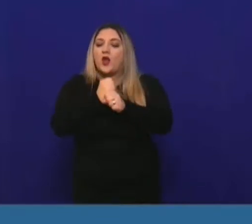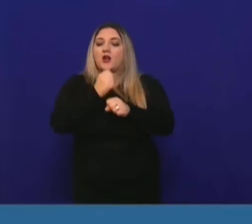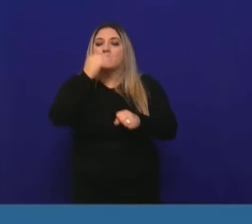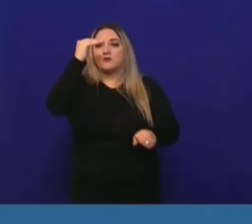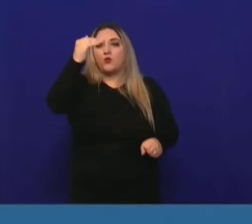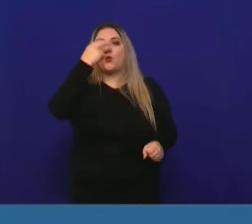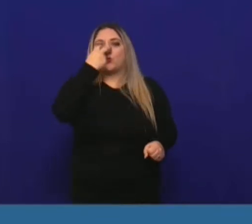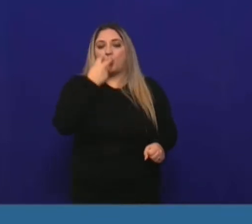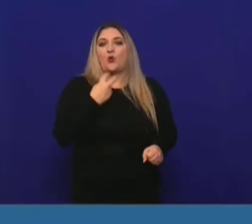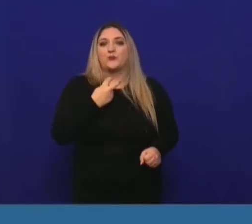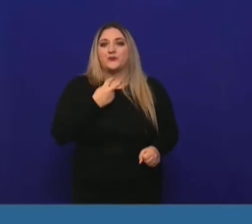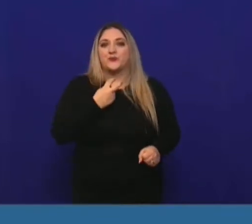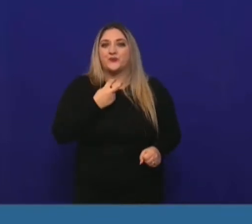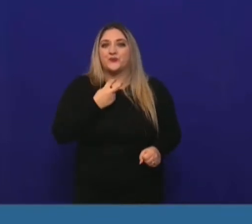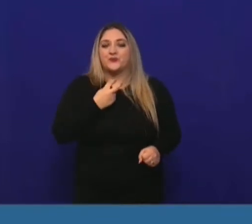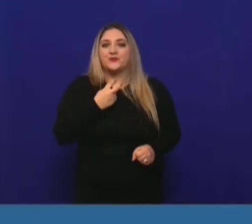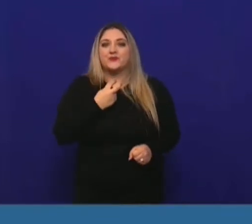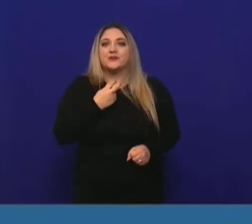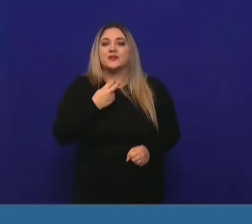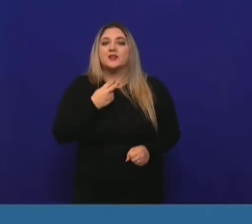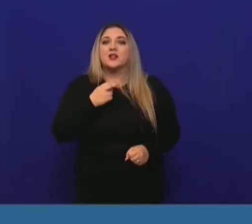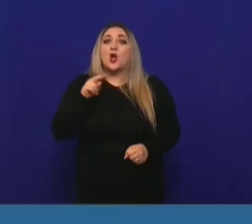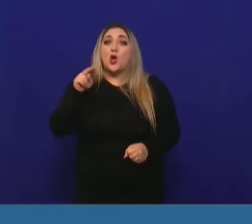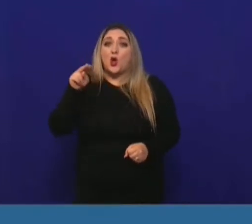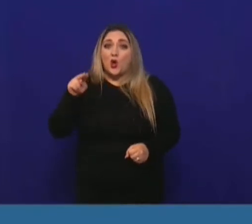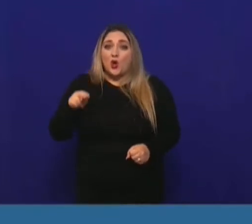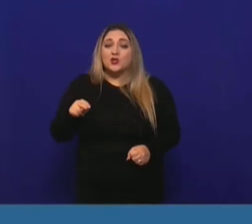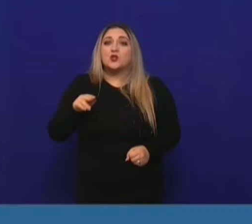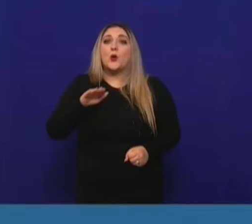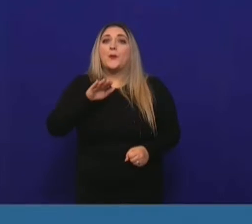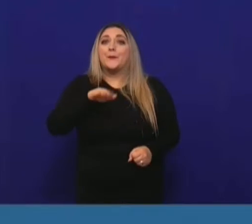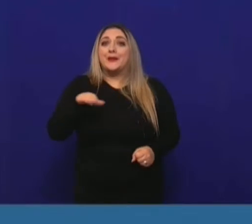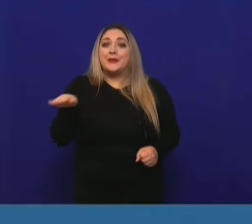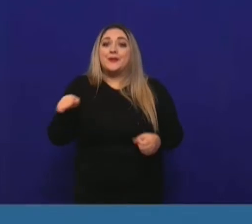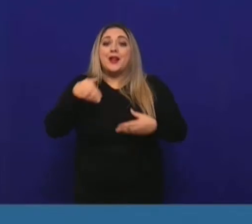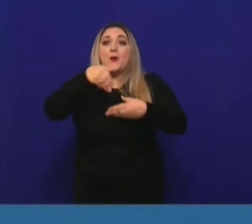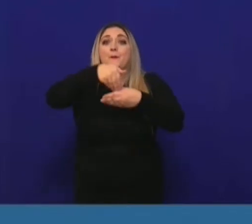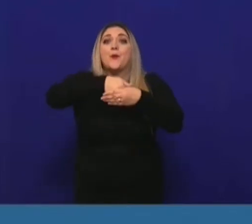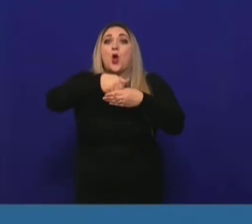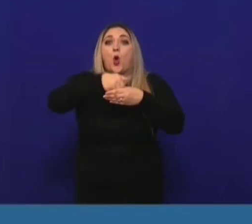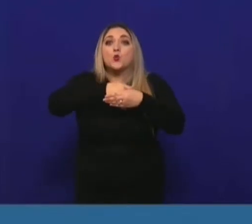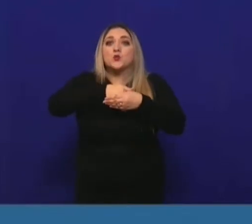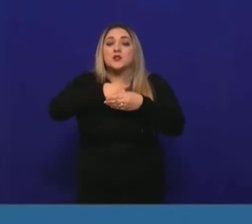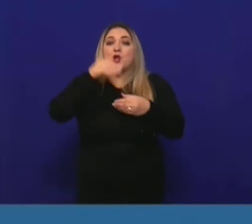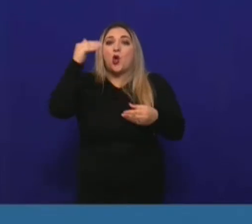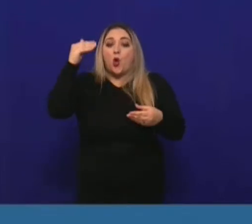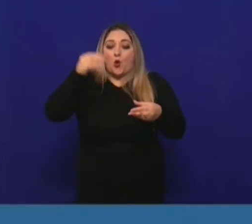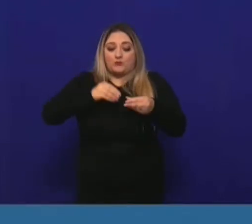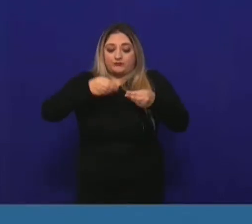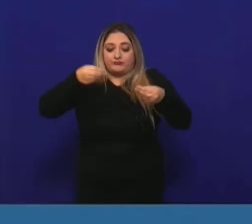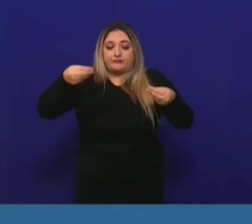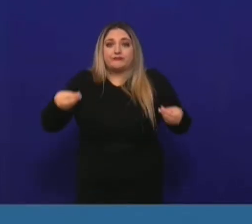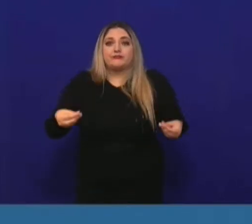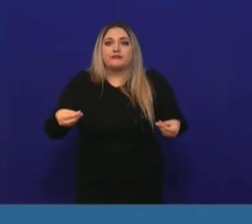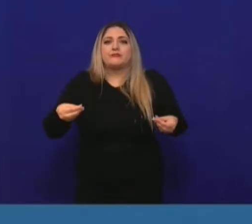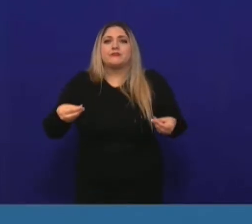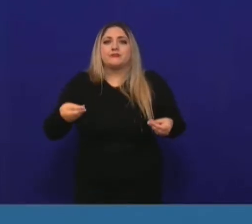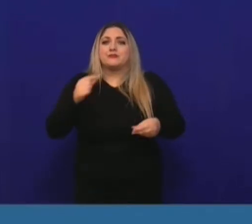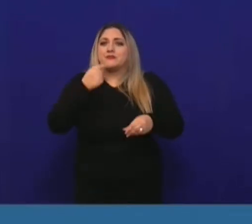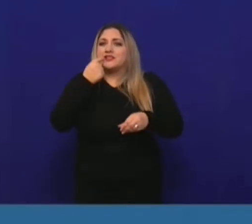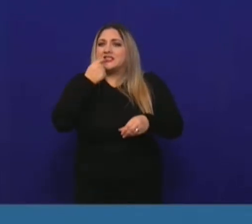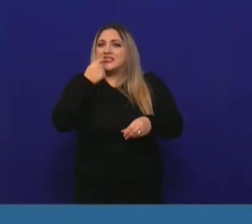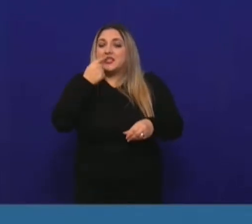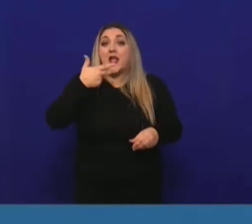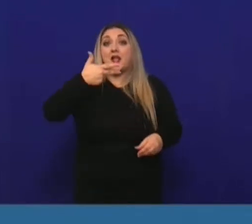homes. And also the people who have been sent a letter who have aged more than